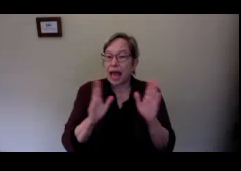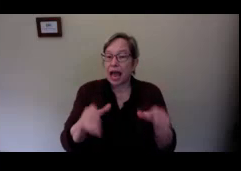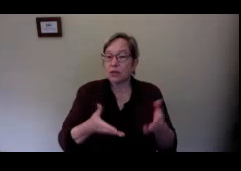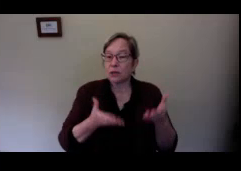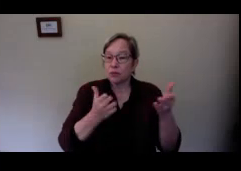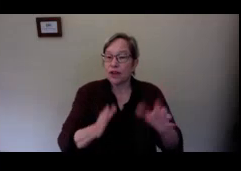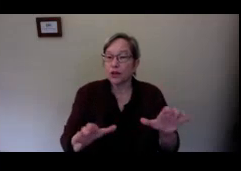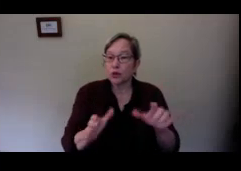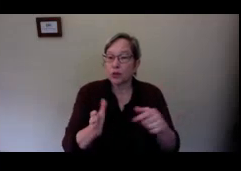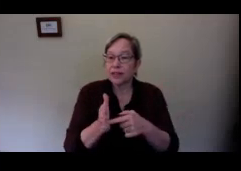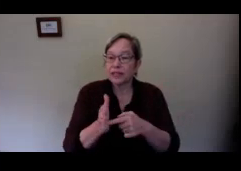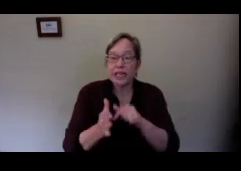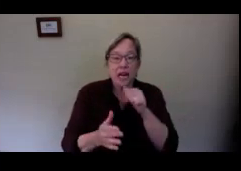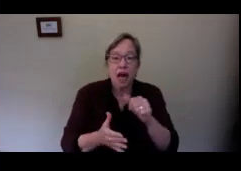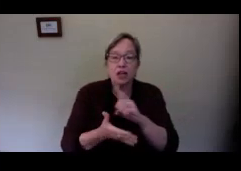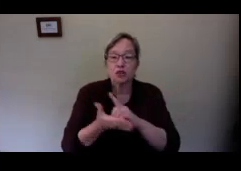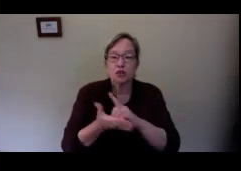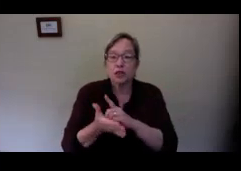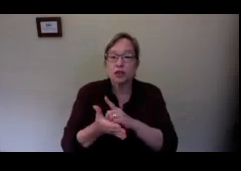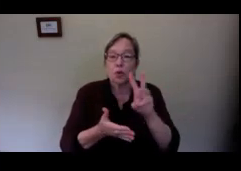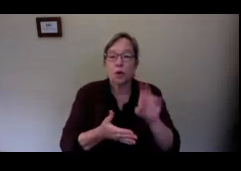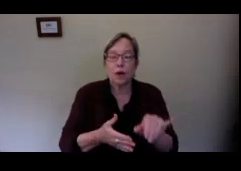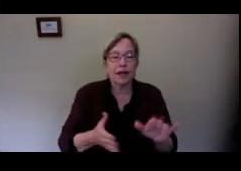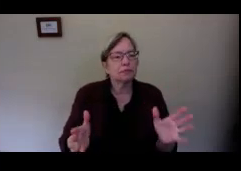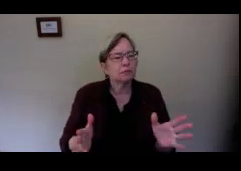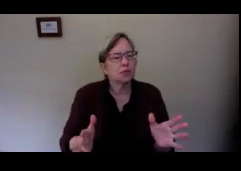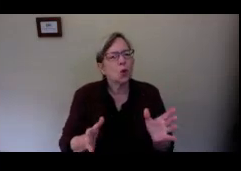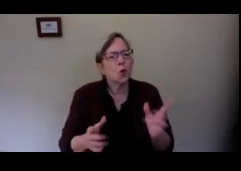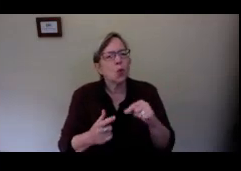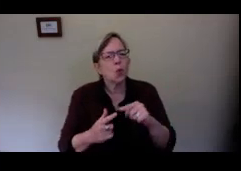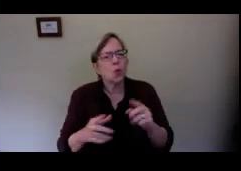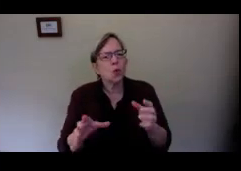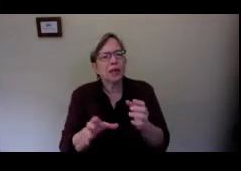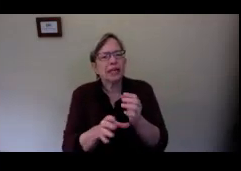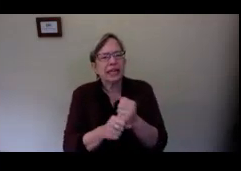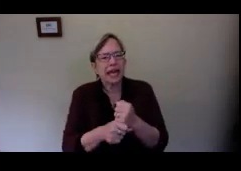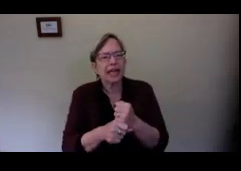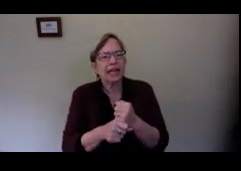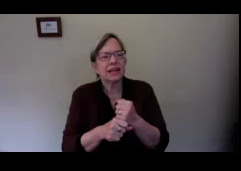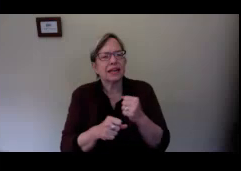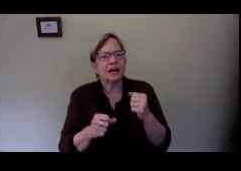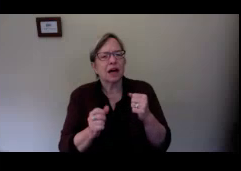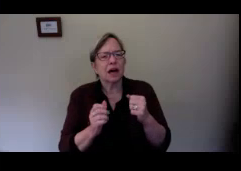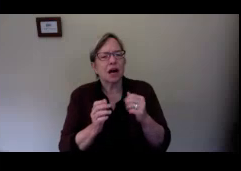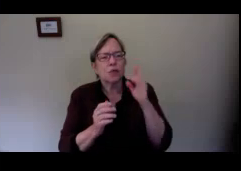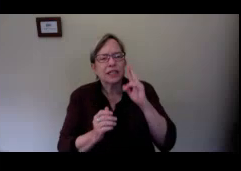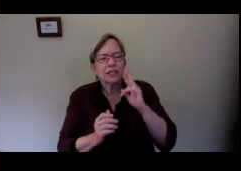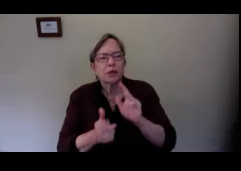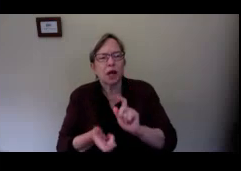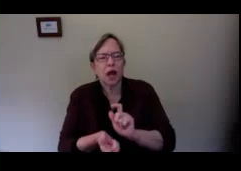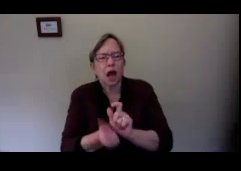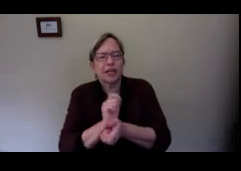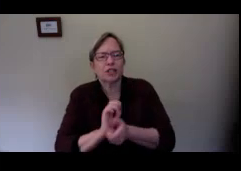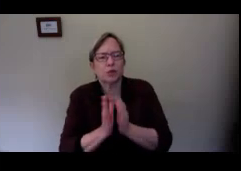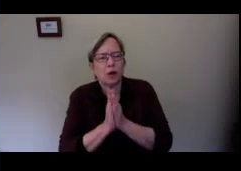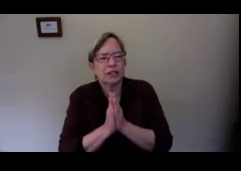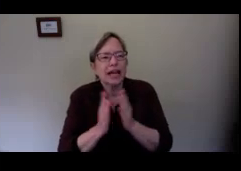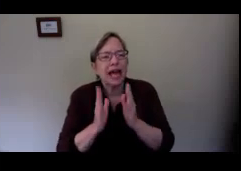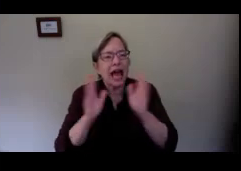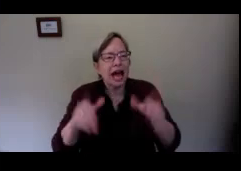non-discriminatory way? When presented with a reasonable accommodation request, a housing provider should establish two criteria. Does the person seeking